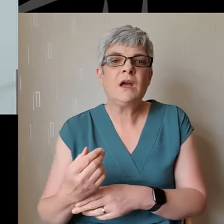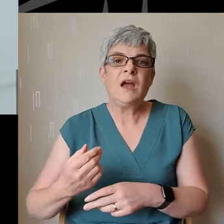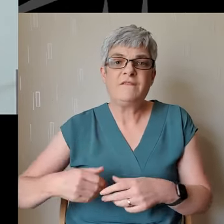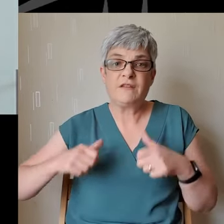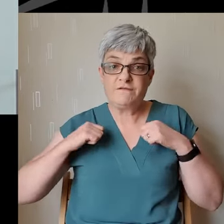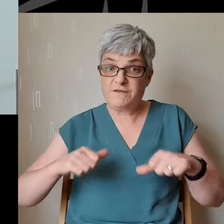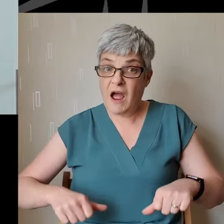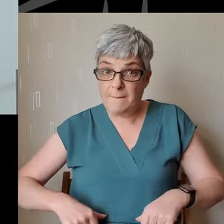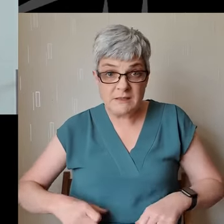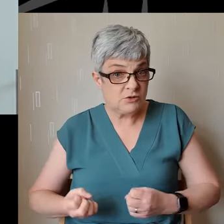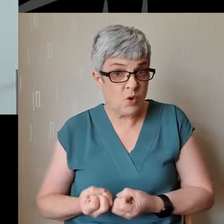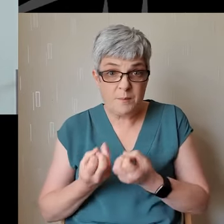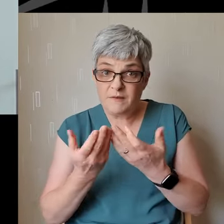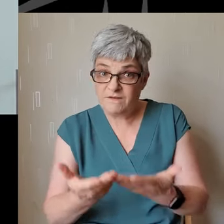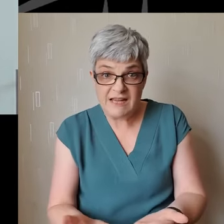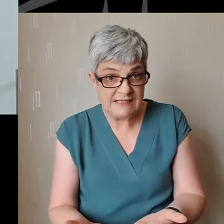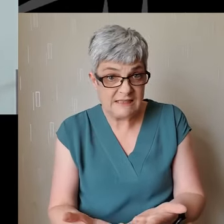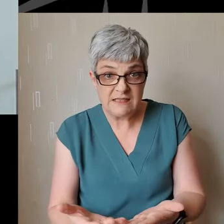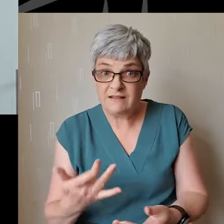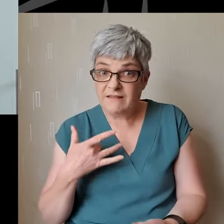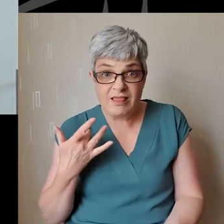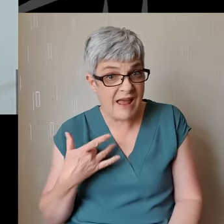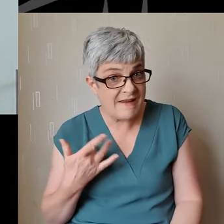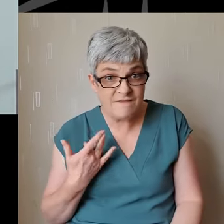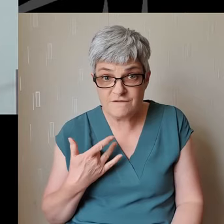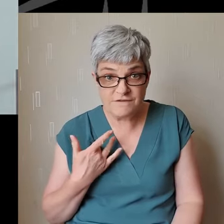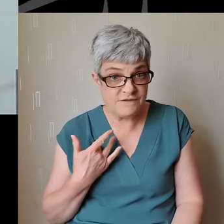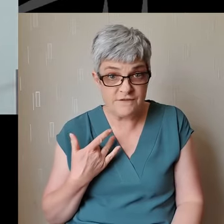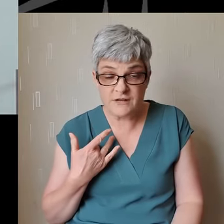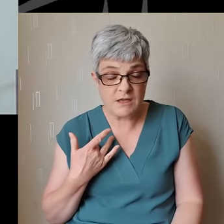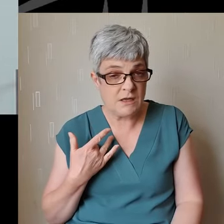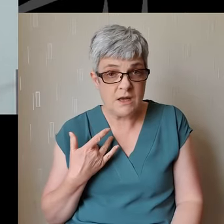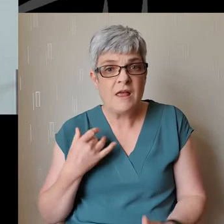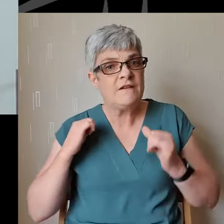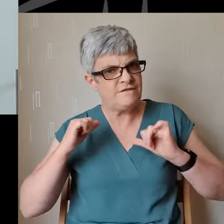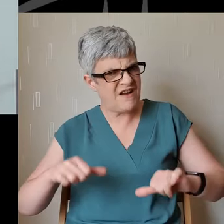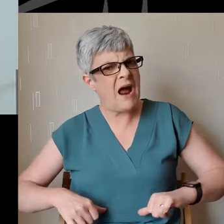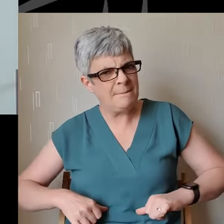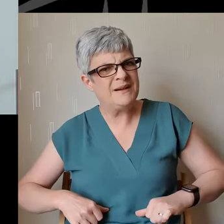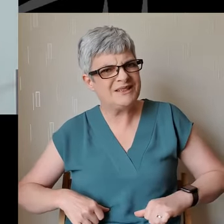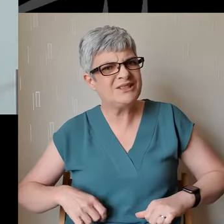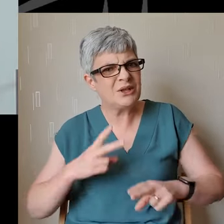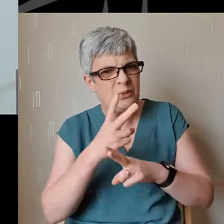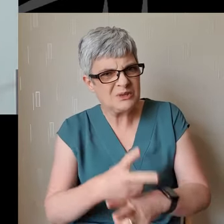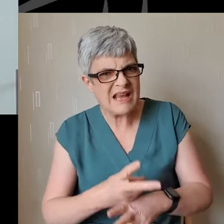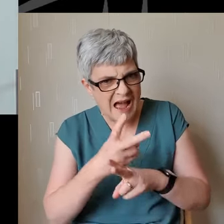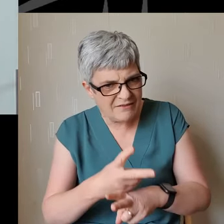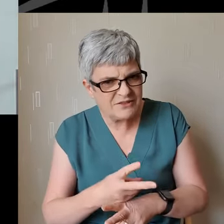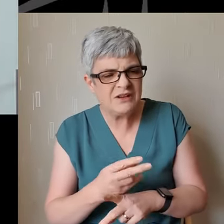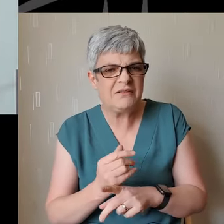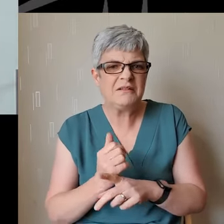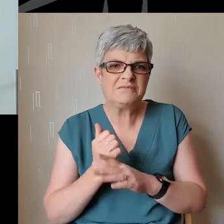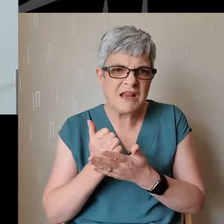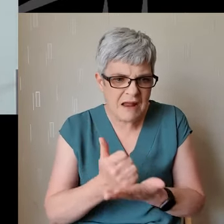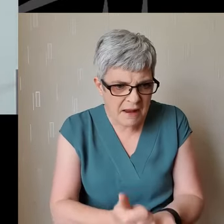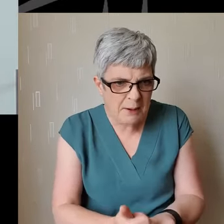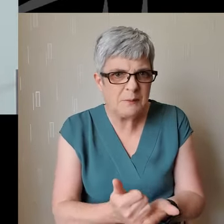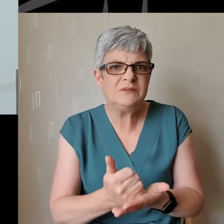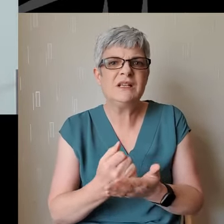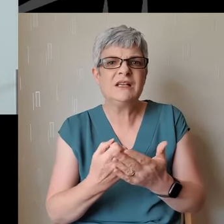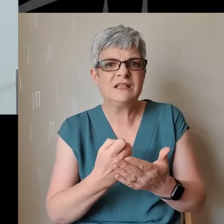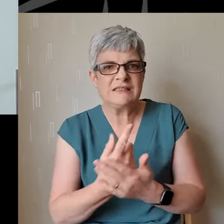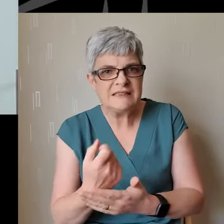not provided the life. The farmer has worked at giving the right help and the right conditions for the